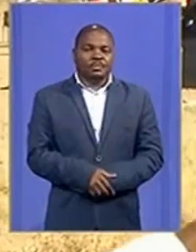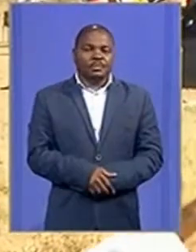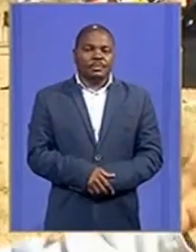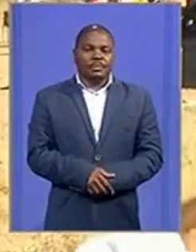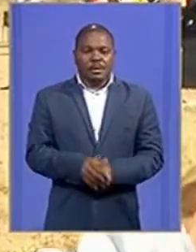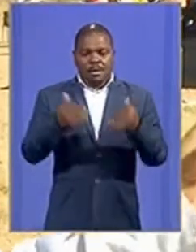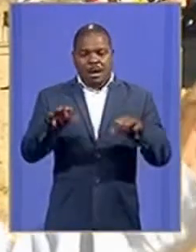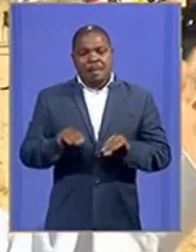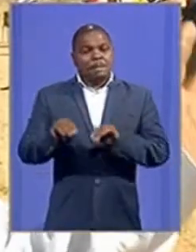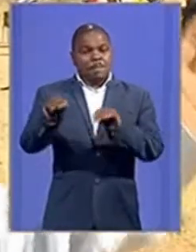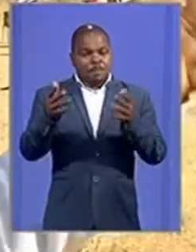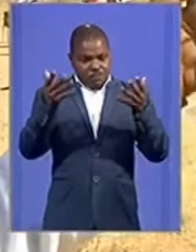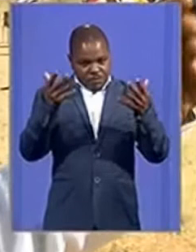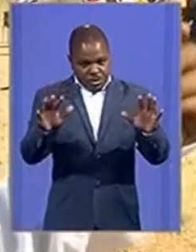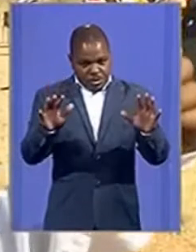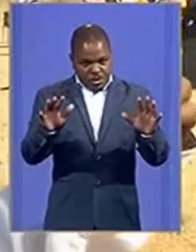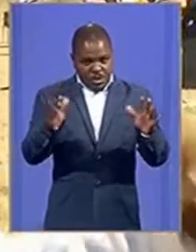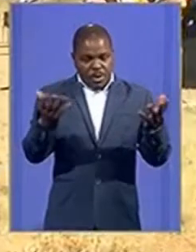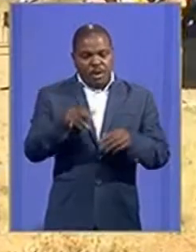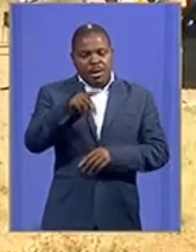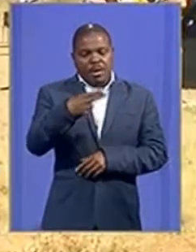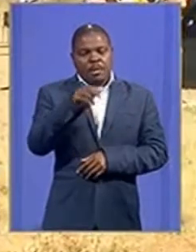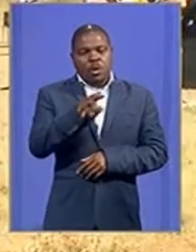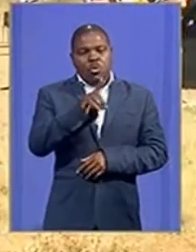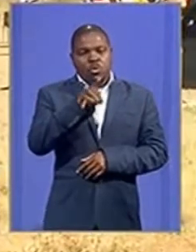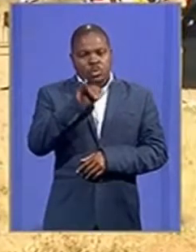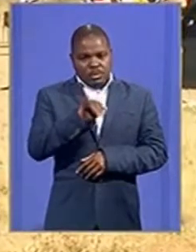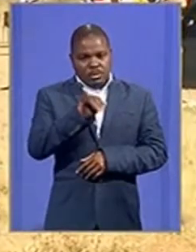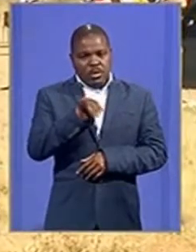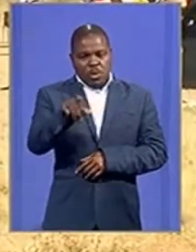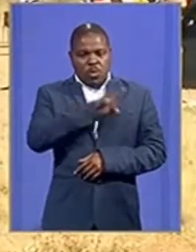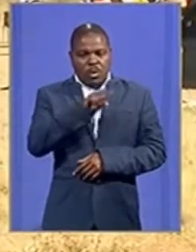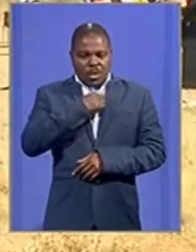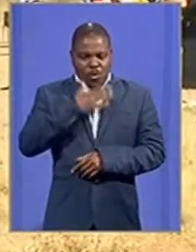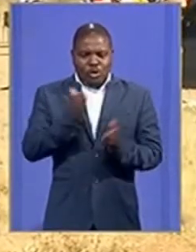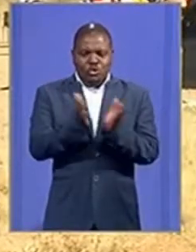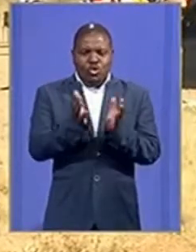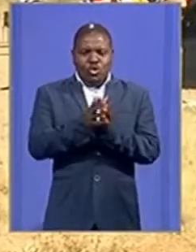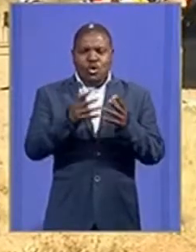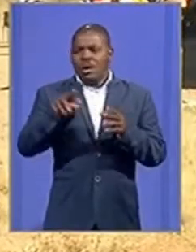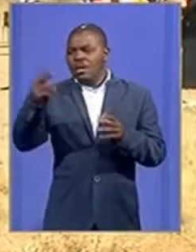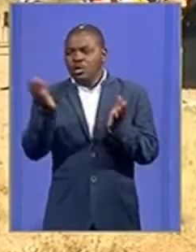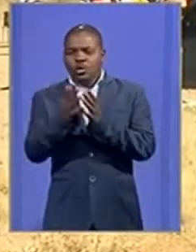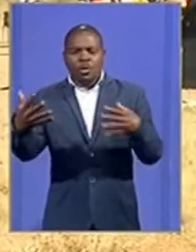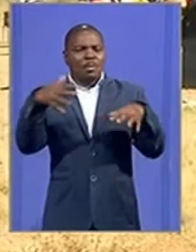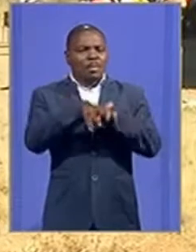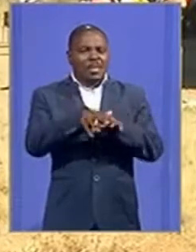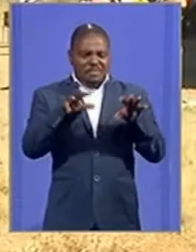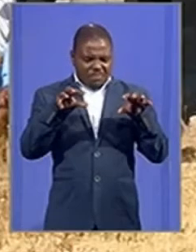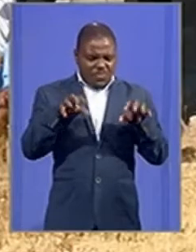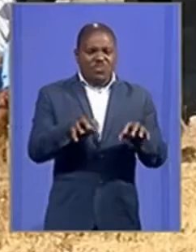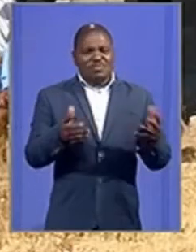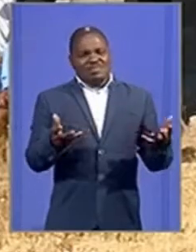ba išitše la dipitsi mola ga phaudi sekolo se ba nyaka go metša sekolo se sa rena ka kgapeletšo le